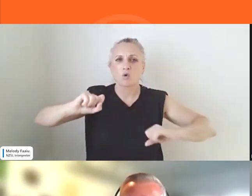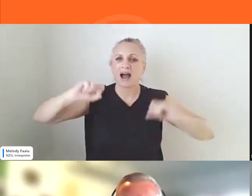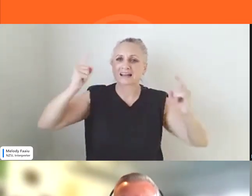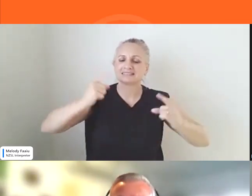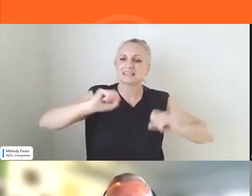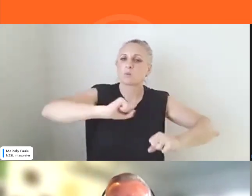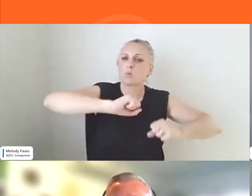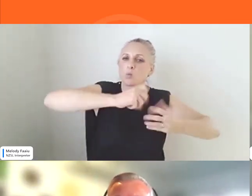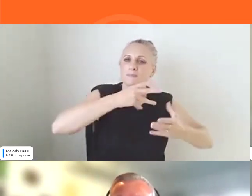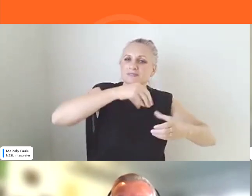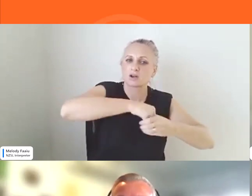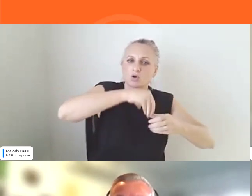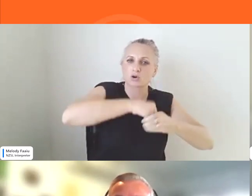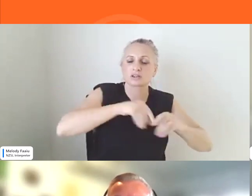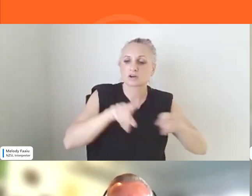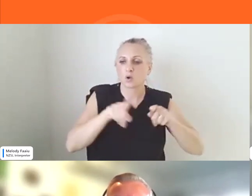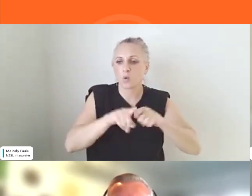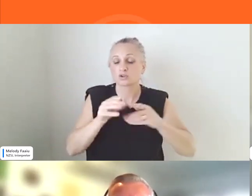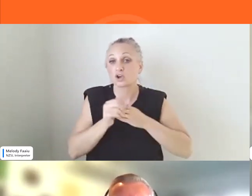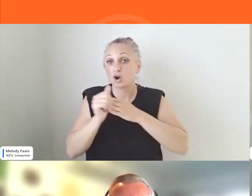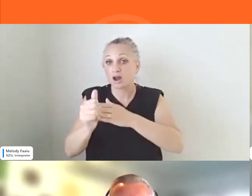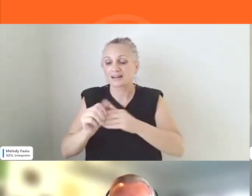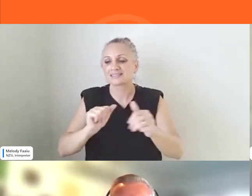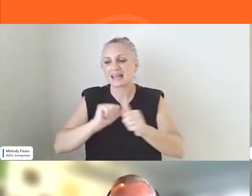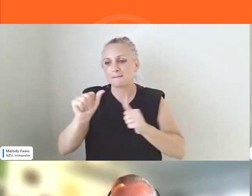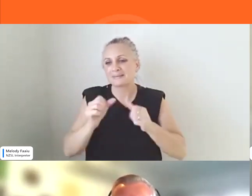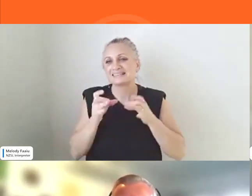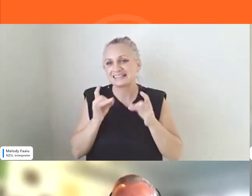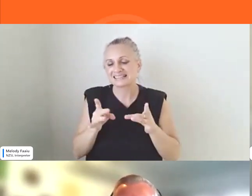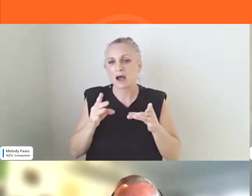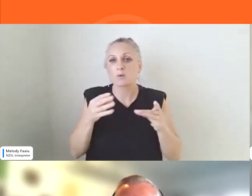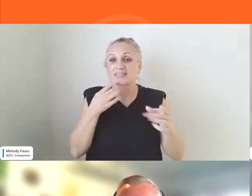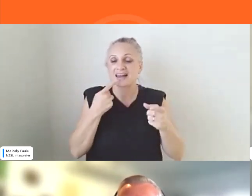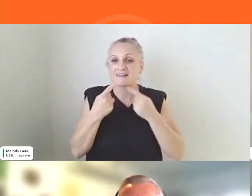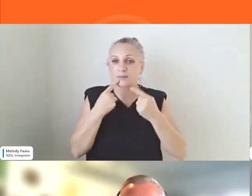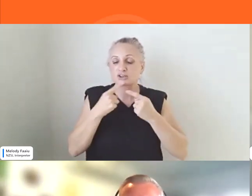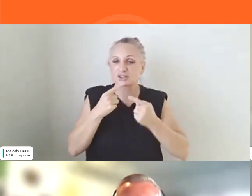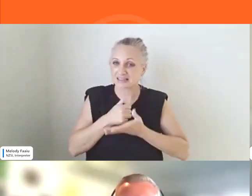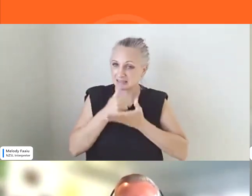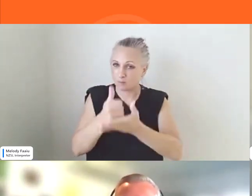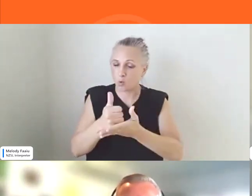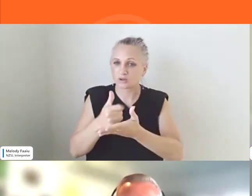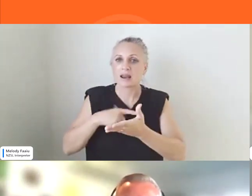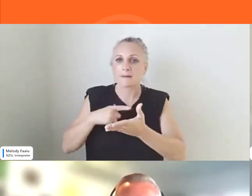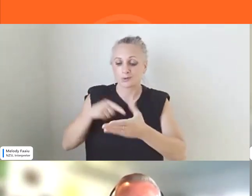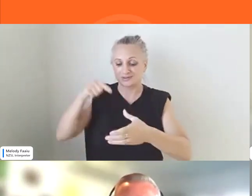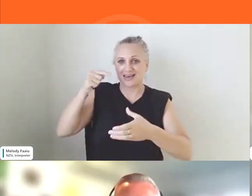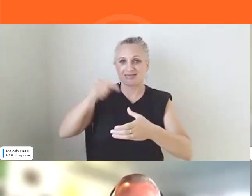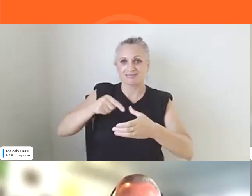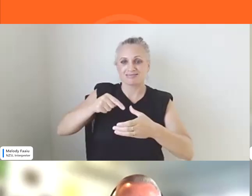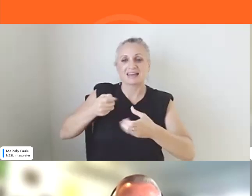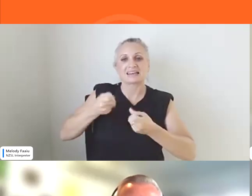Accessibility Guidelines, it's always best to start with the materials that support it, as these provide the context you need on how to implement